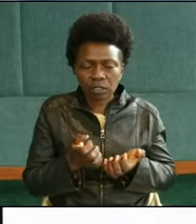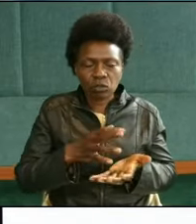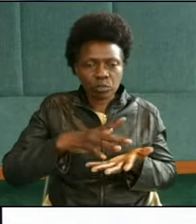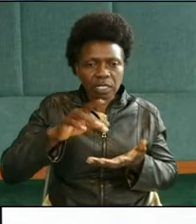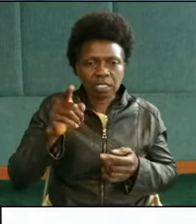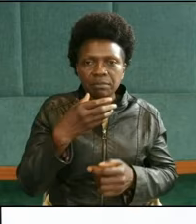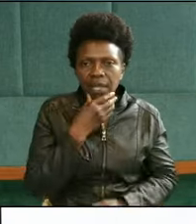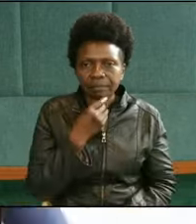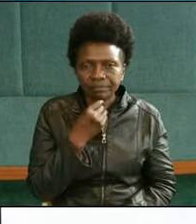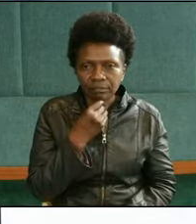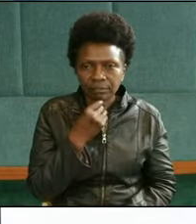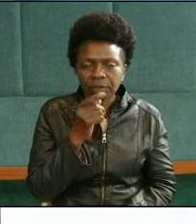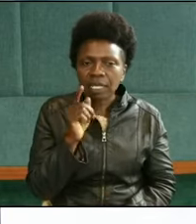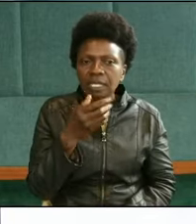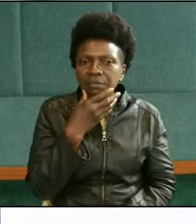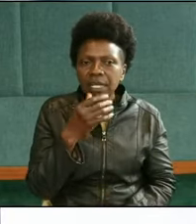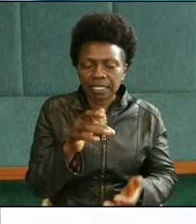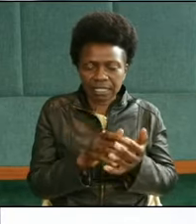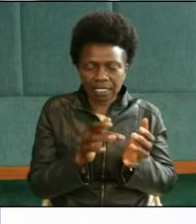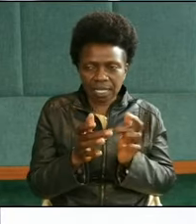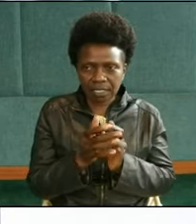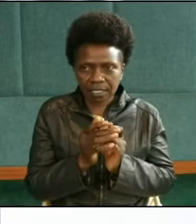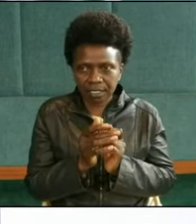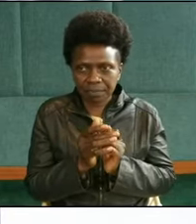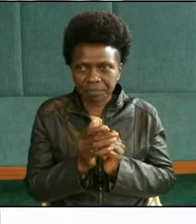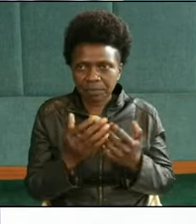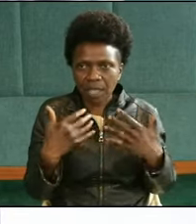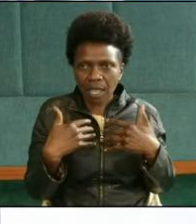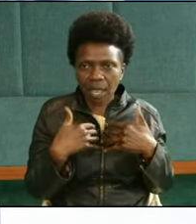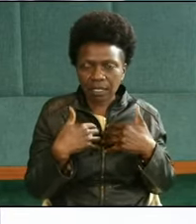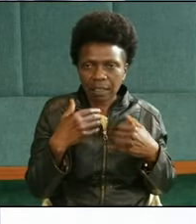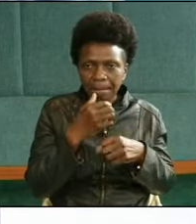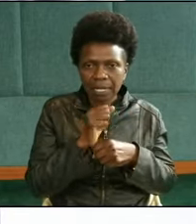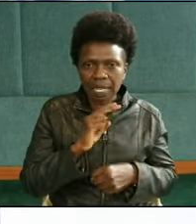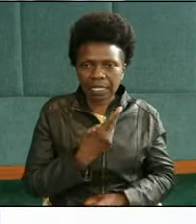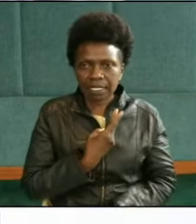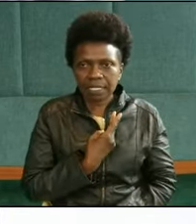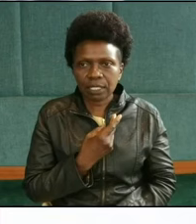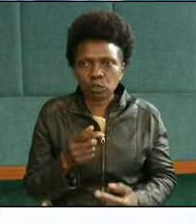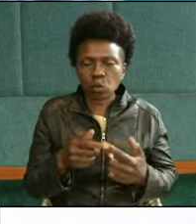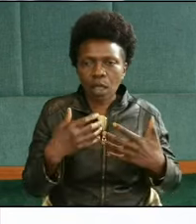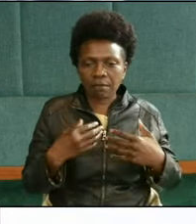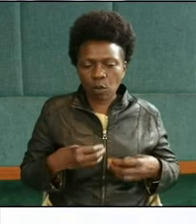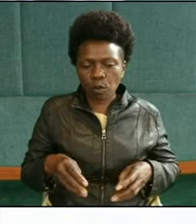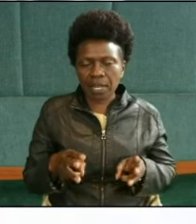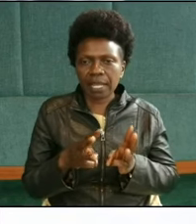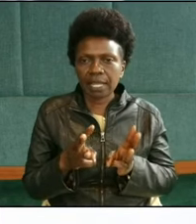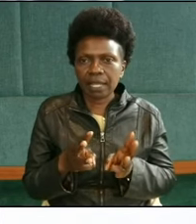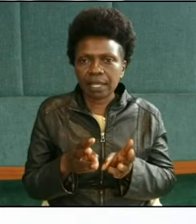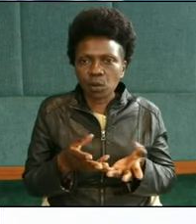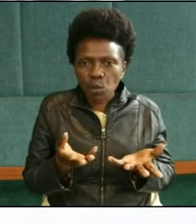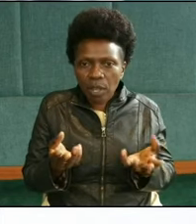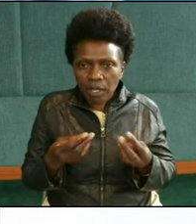man. This man, Jesus, has made us to have a way